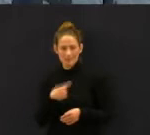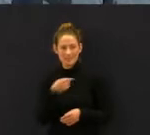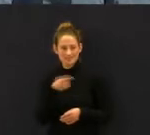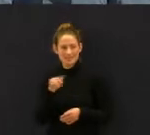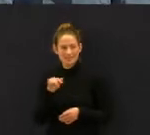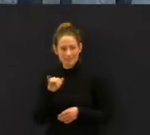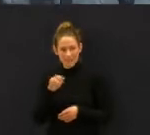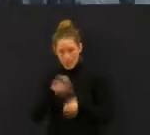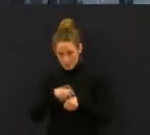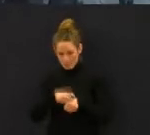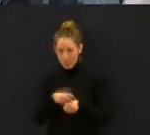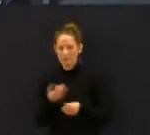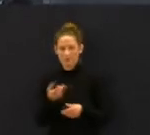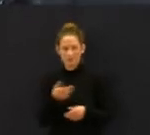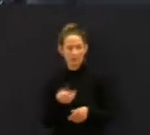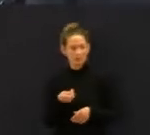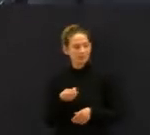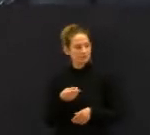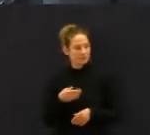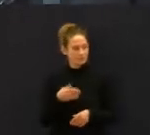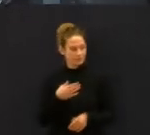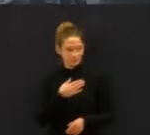Allegiance.